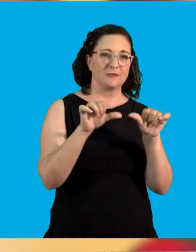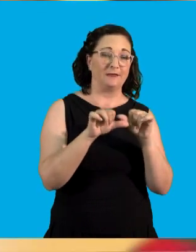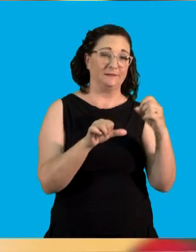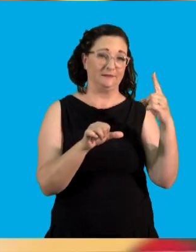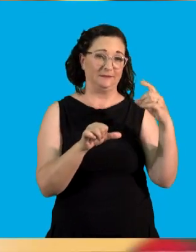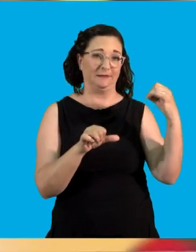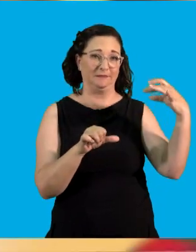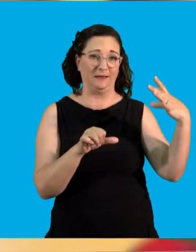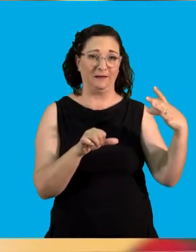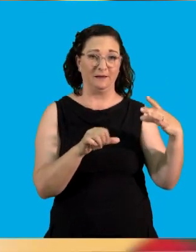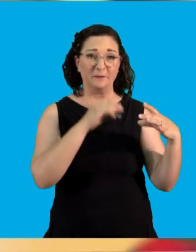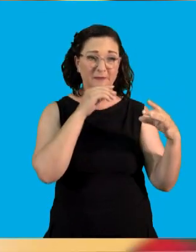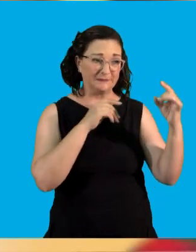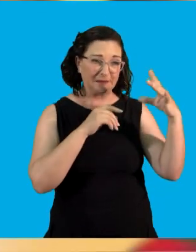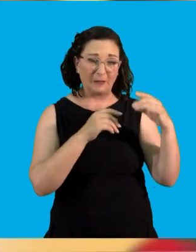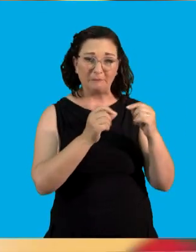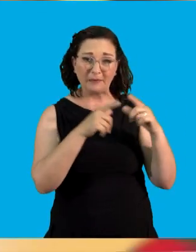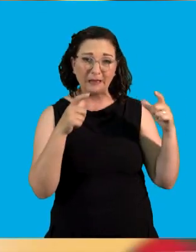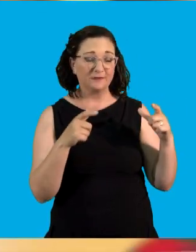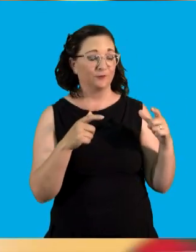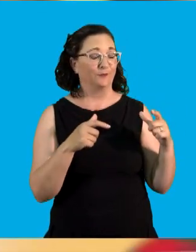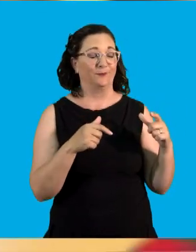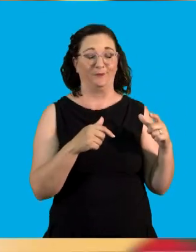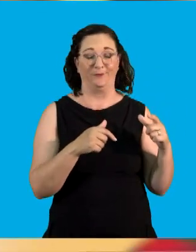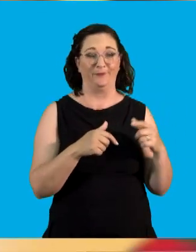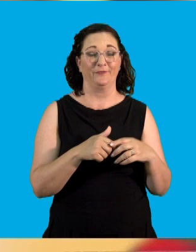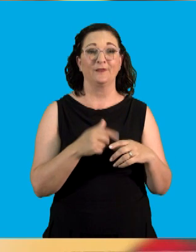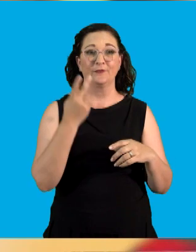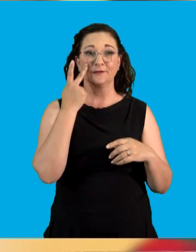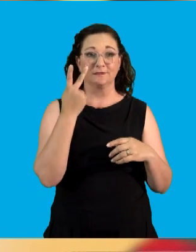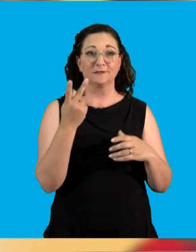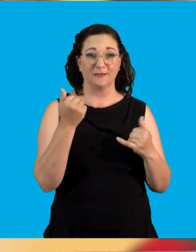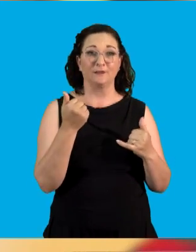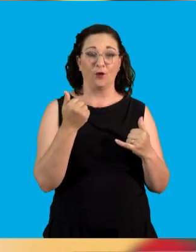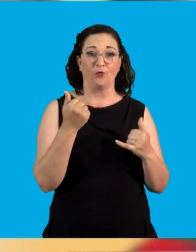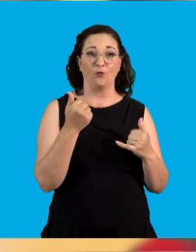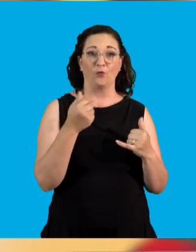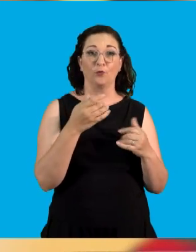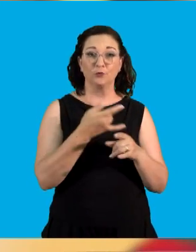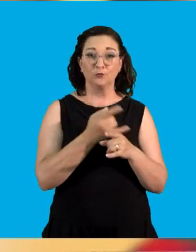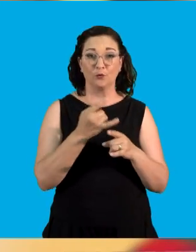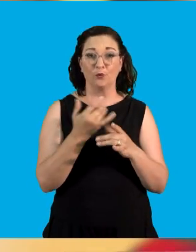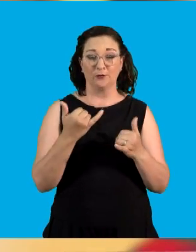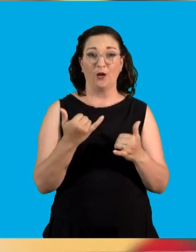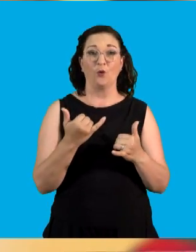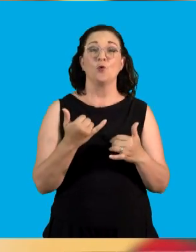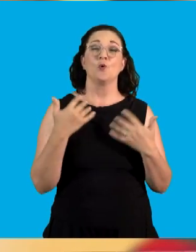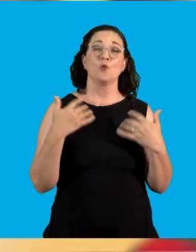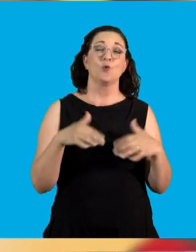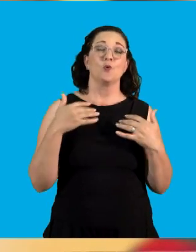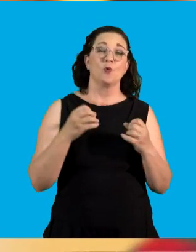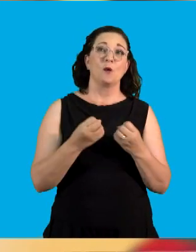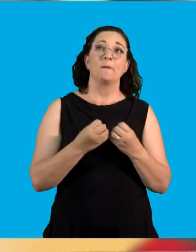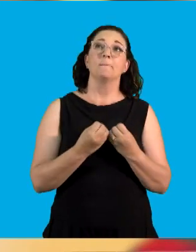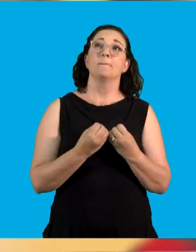have been saying, that the sun is not the biggest star in the universe. You can see that, you can hear from what we are saying that there